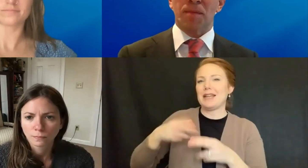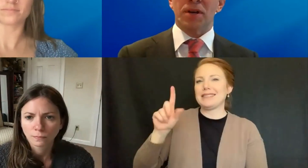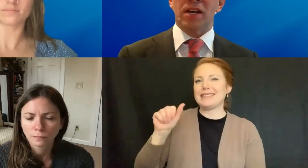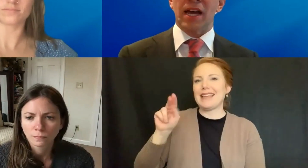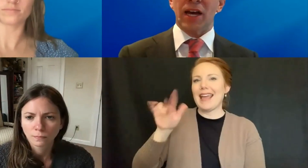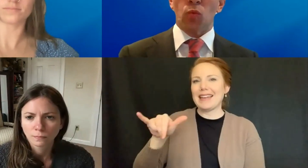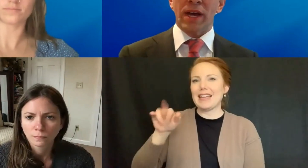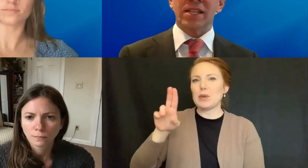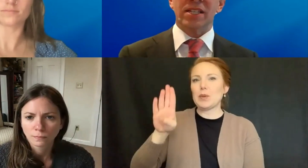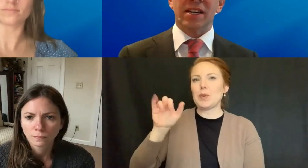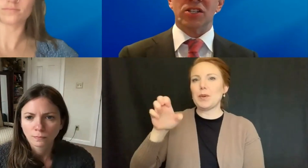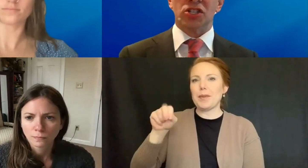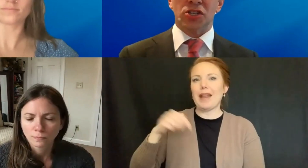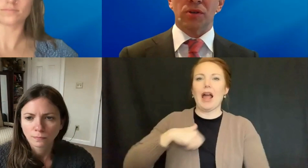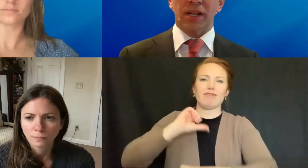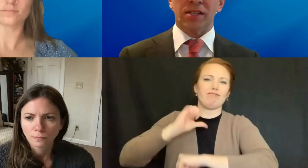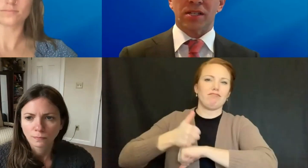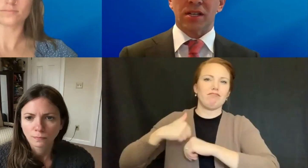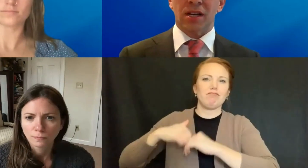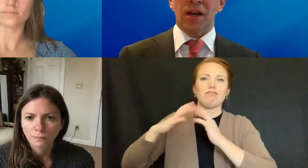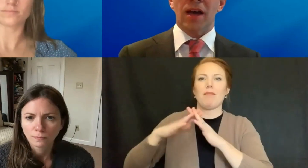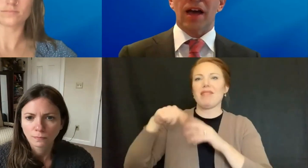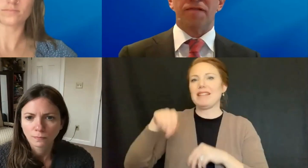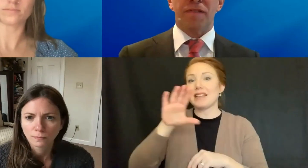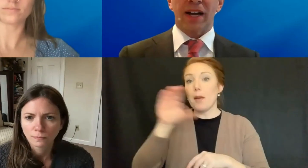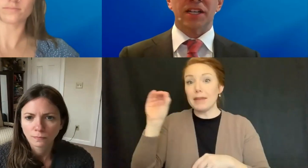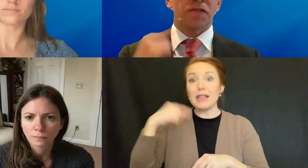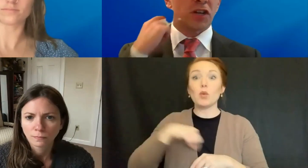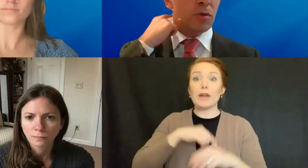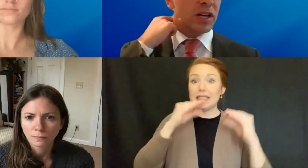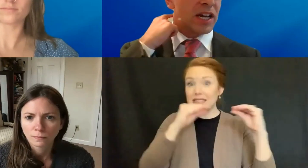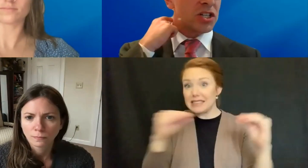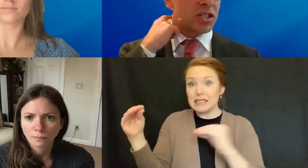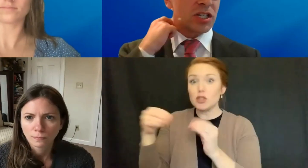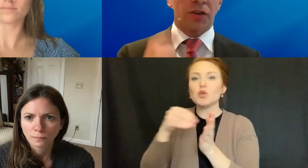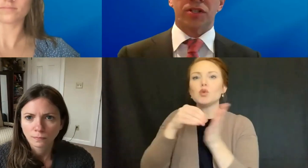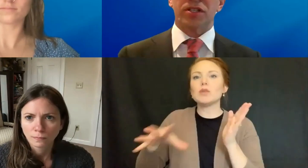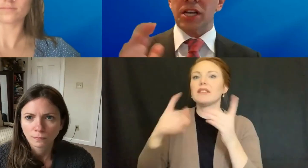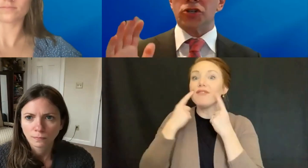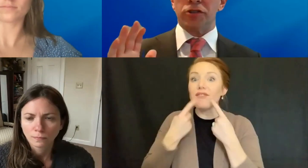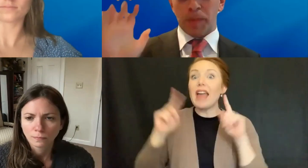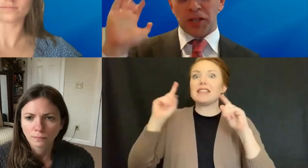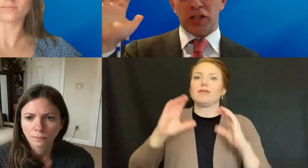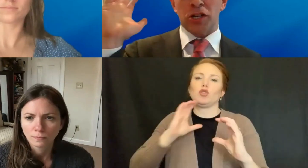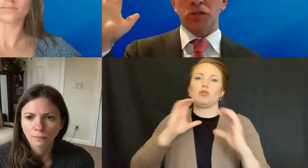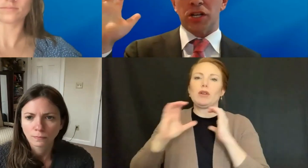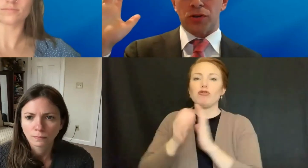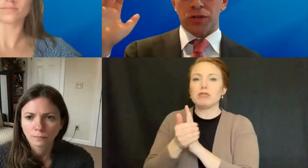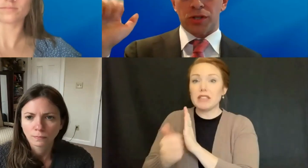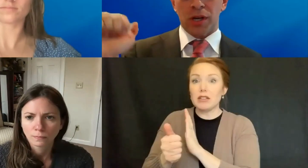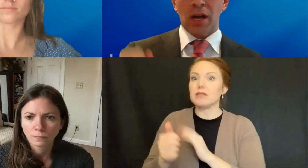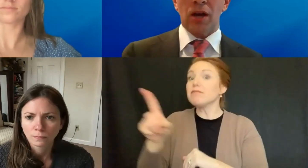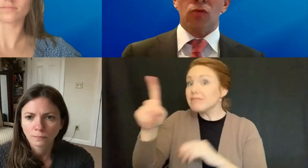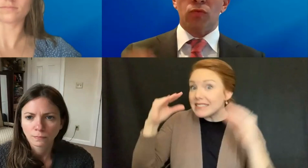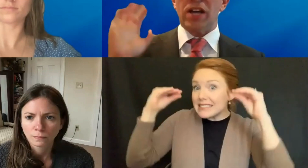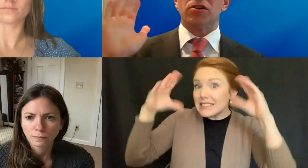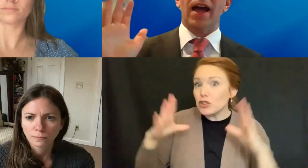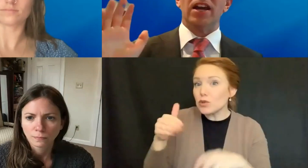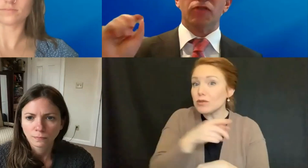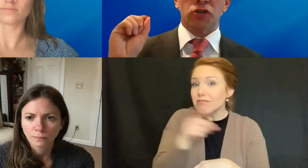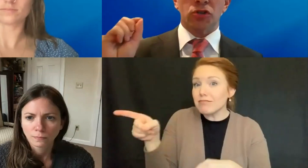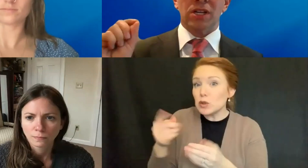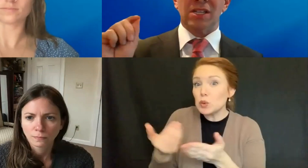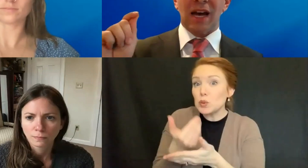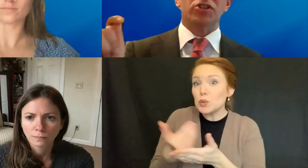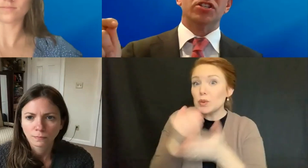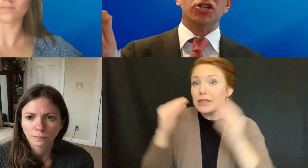founder of the company, and we teach students effective communication skills. Teachers, especially the new teachers, raise your